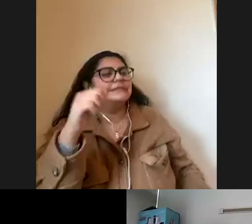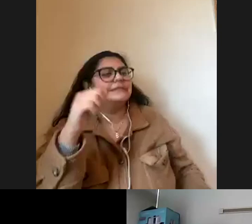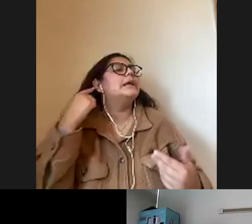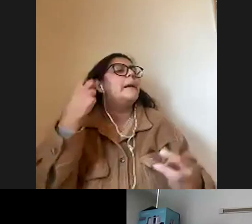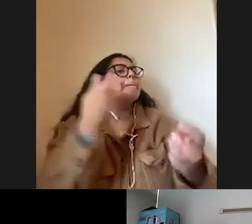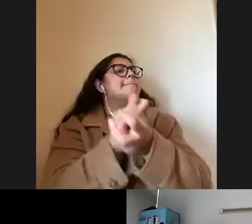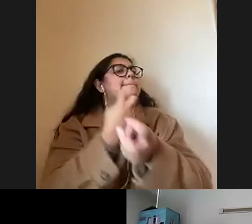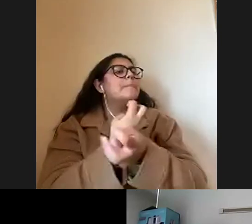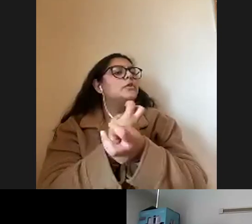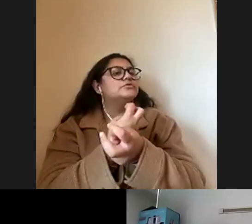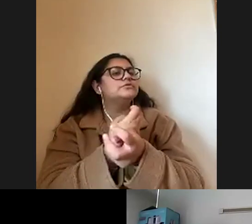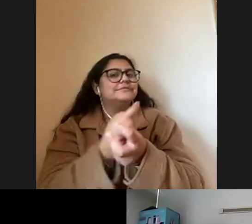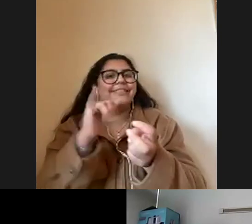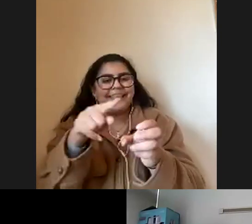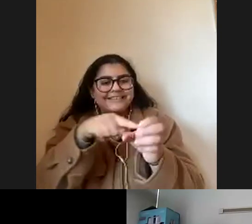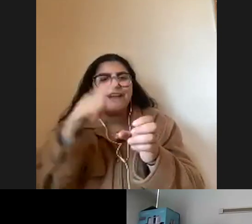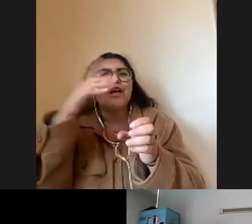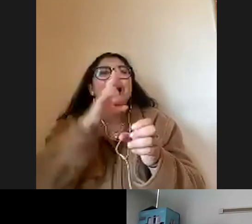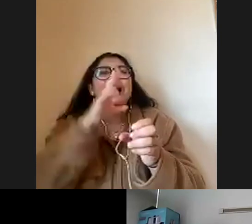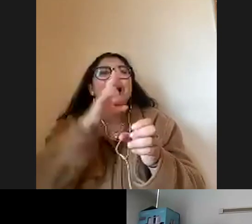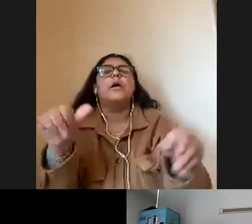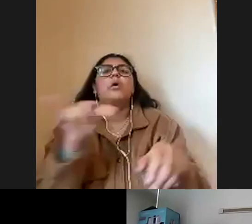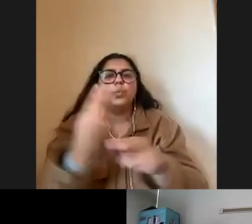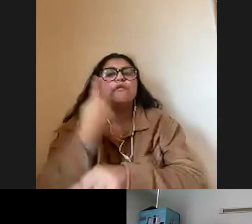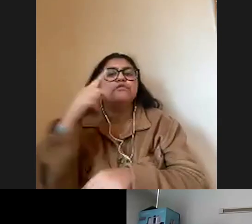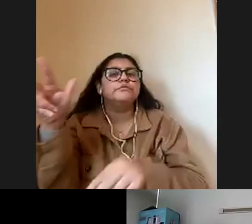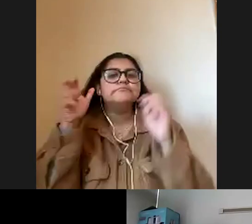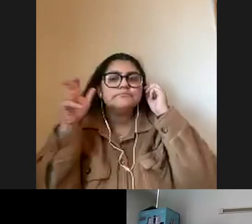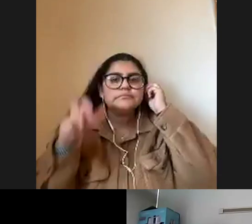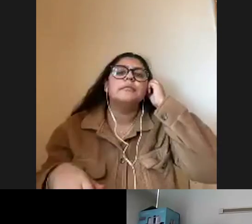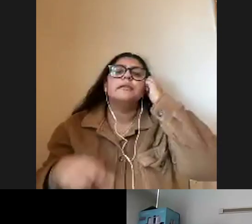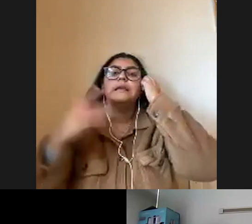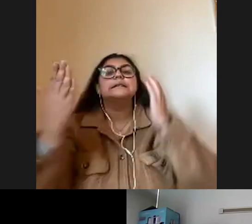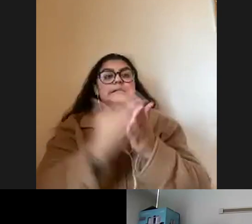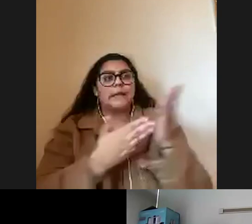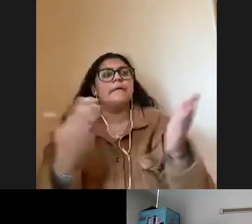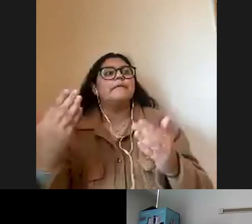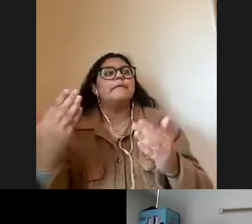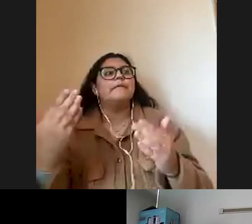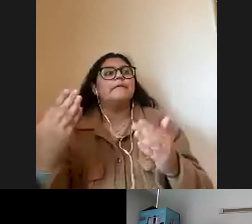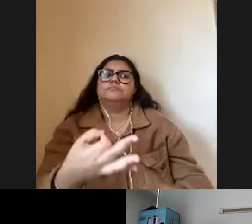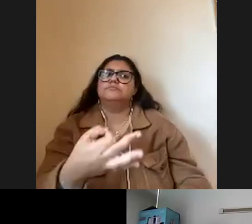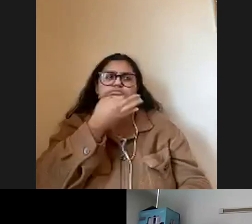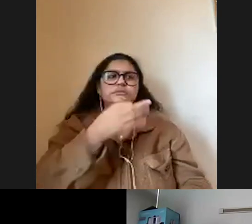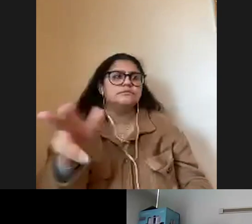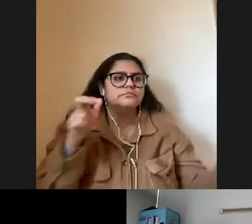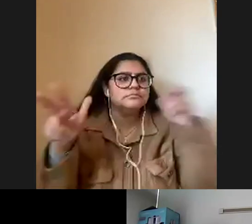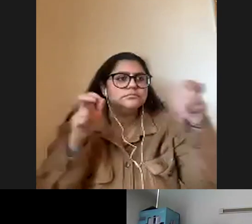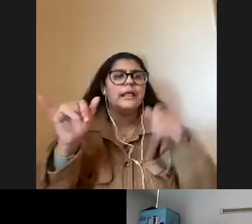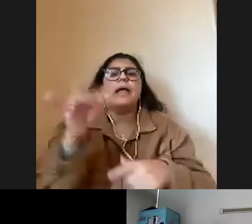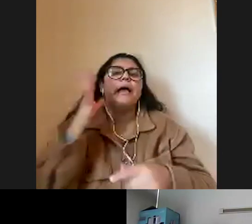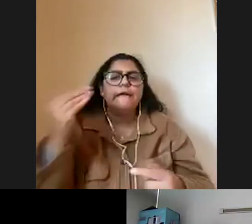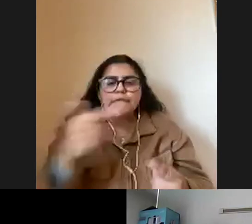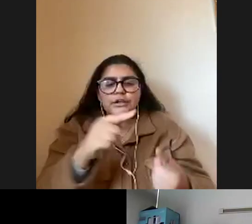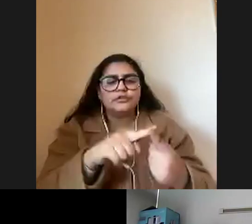age them are actually used for hearing as well. Some fishes are have really excellent hearing. So things like catfishes, minnows,